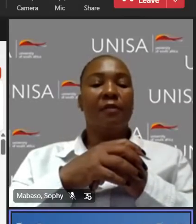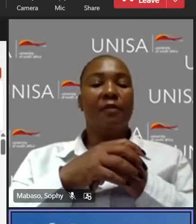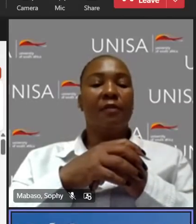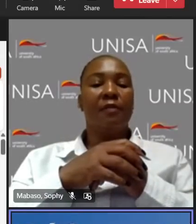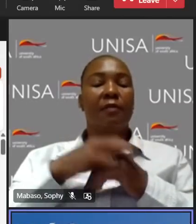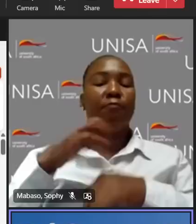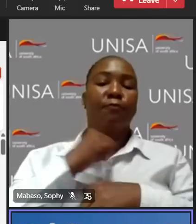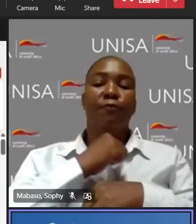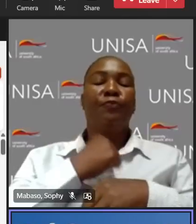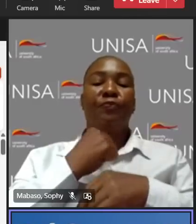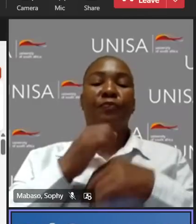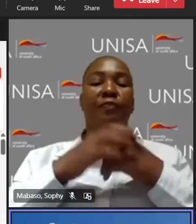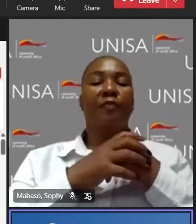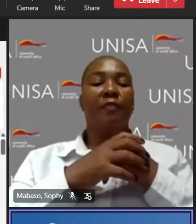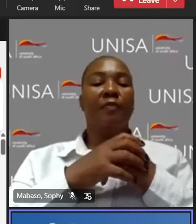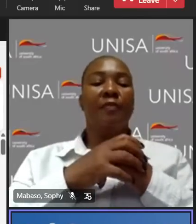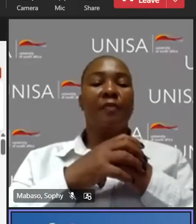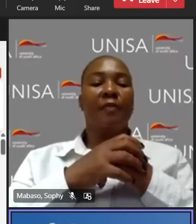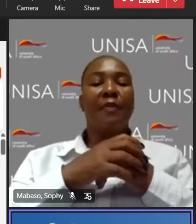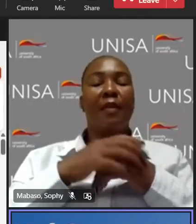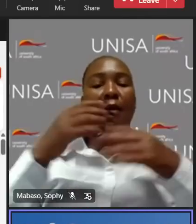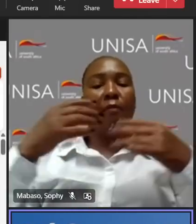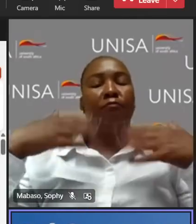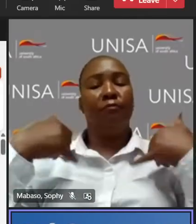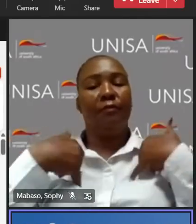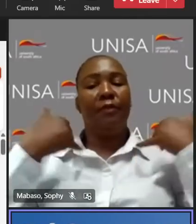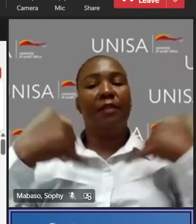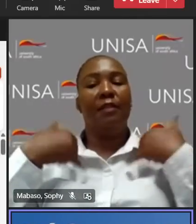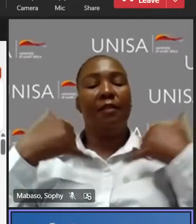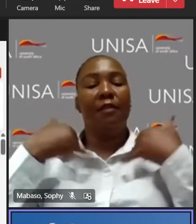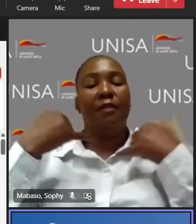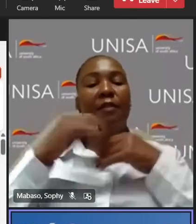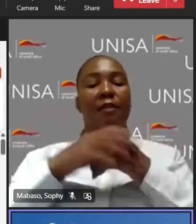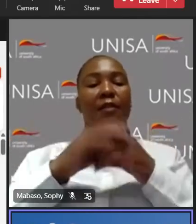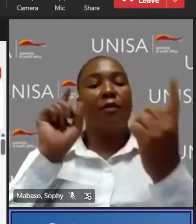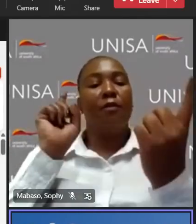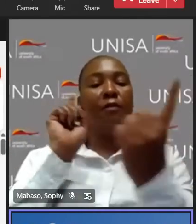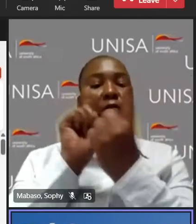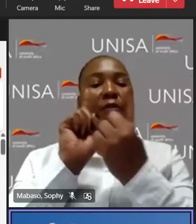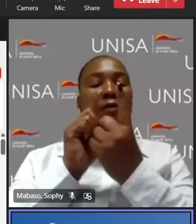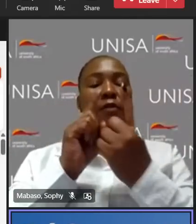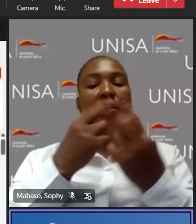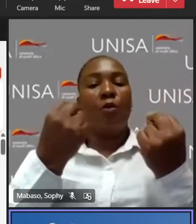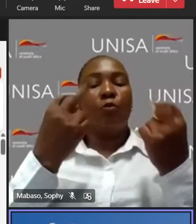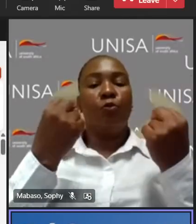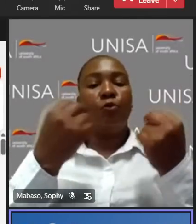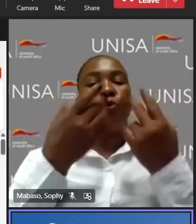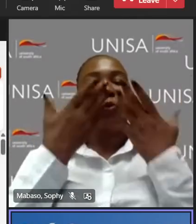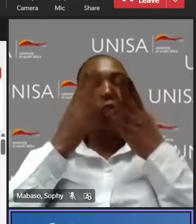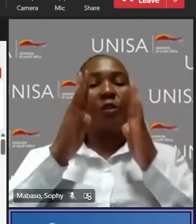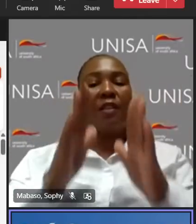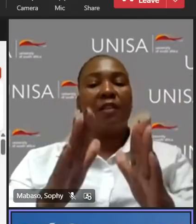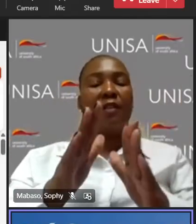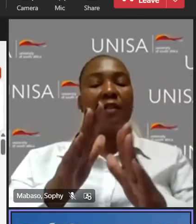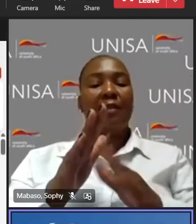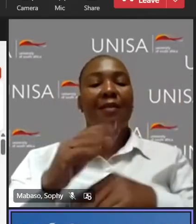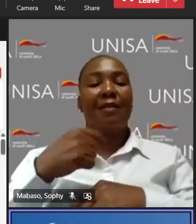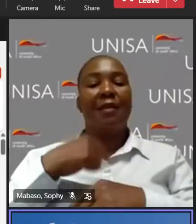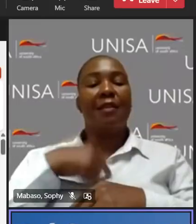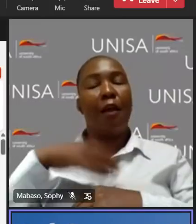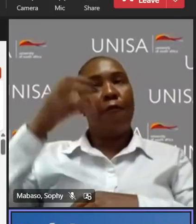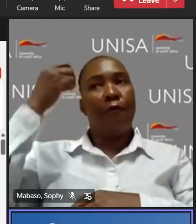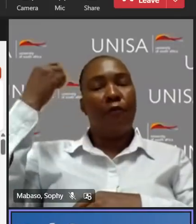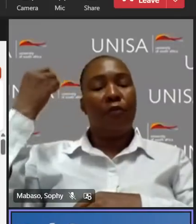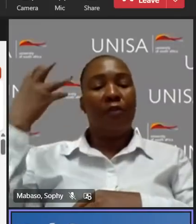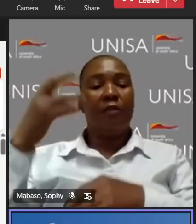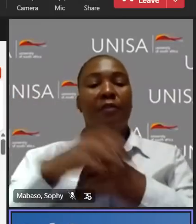Program Director. I was so excited to meet the new students that I forgot that.